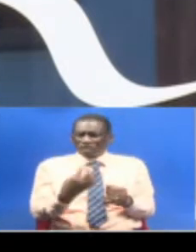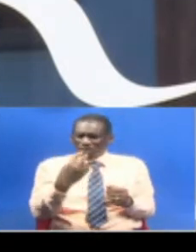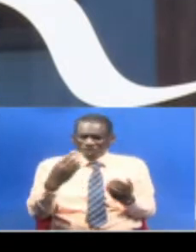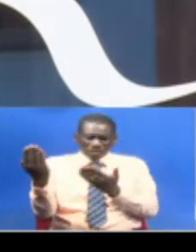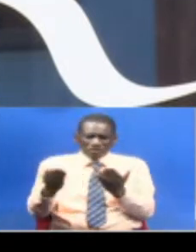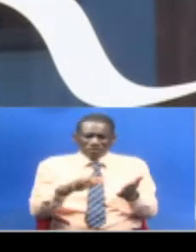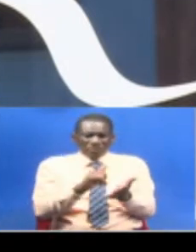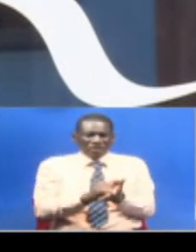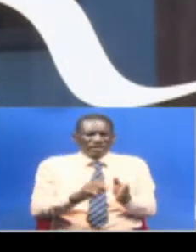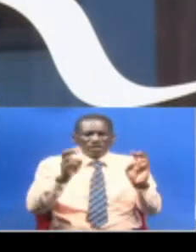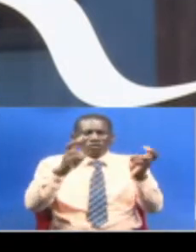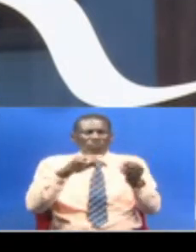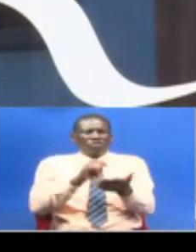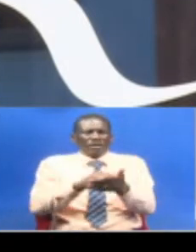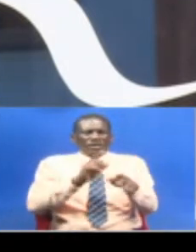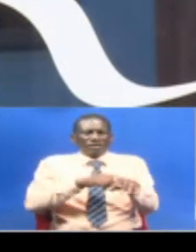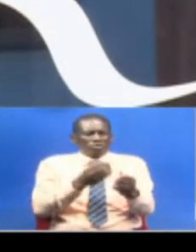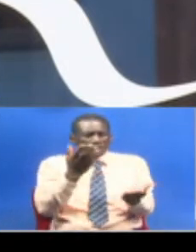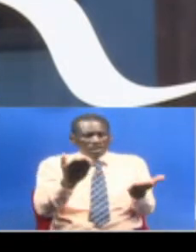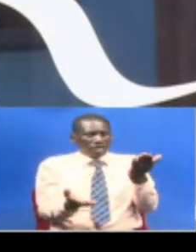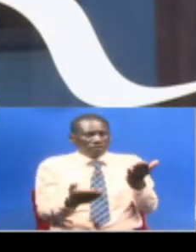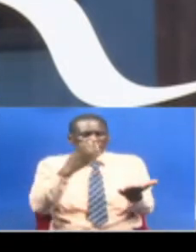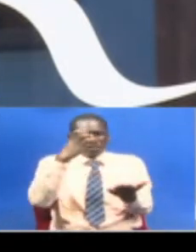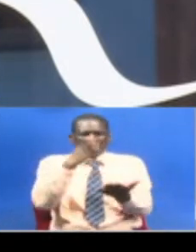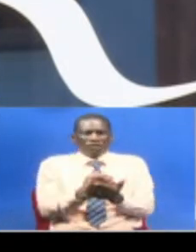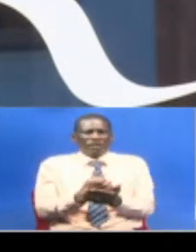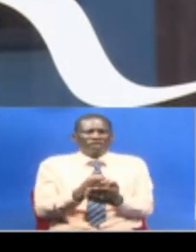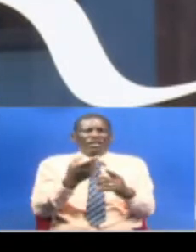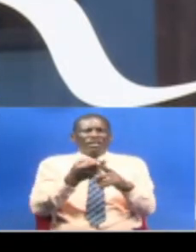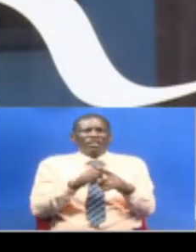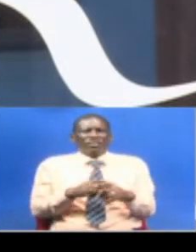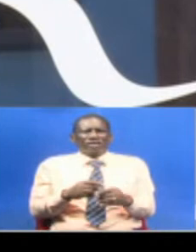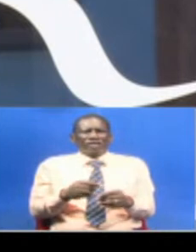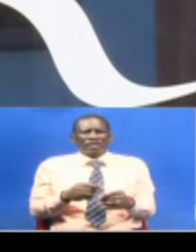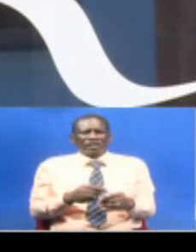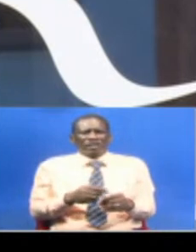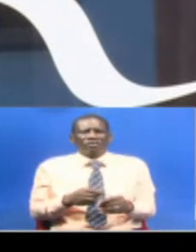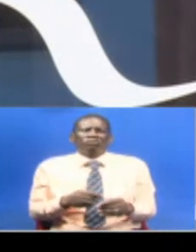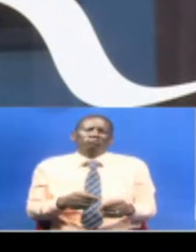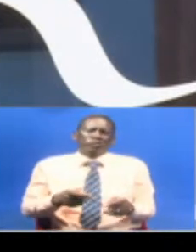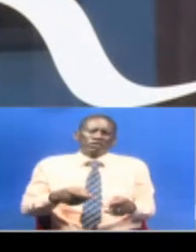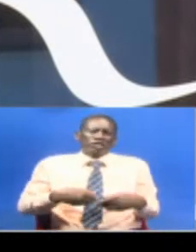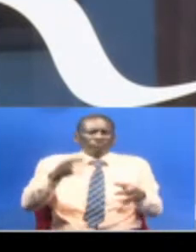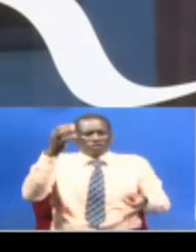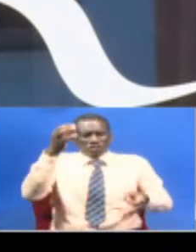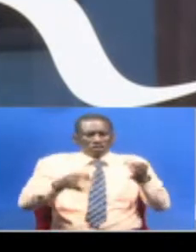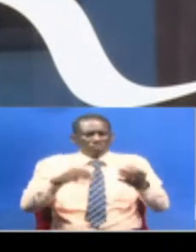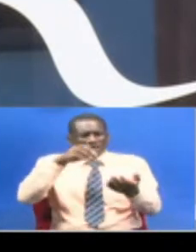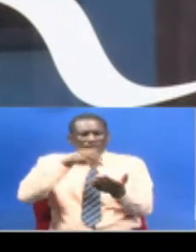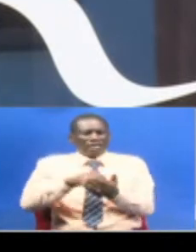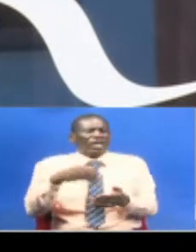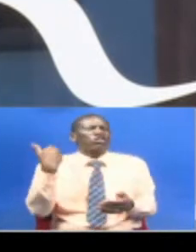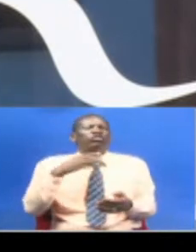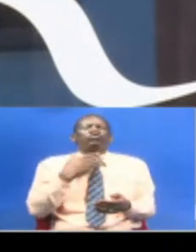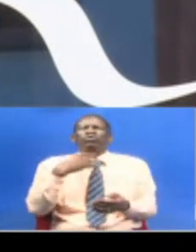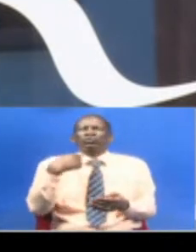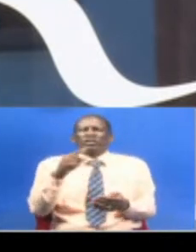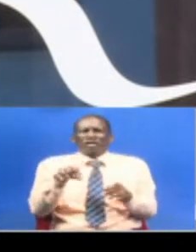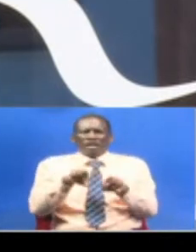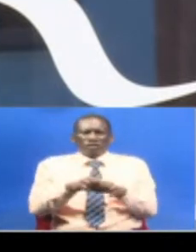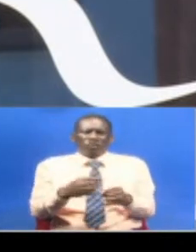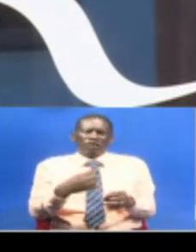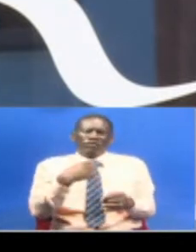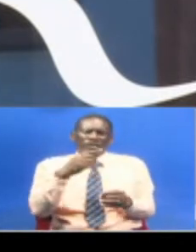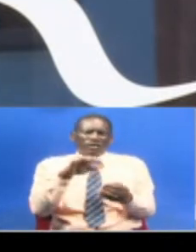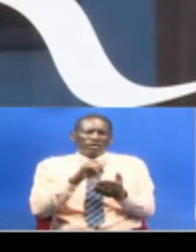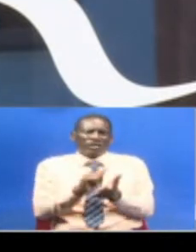time is going to evaluate the evidence and then find. Because, again, I don't want to say, as you have pointed out,